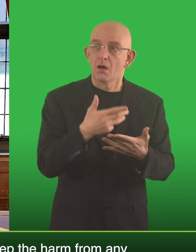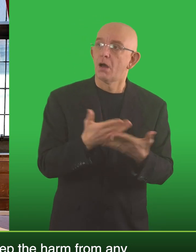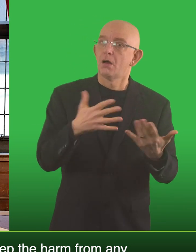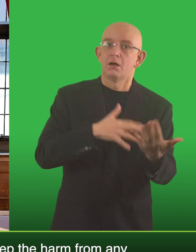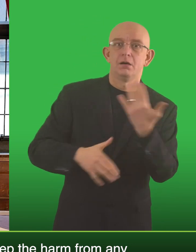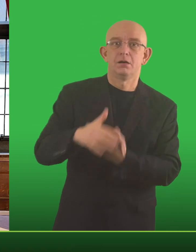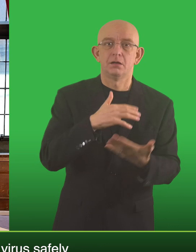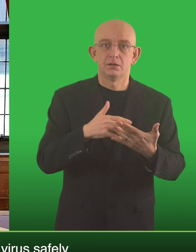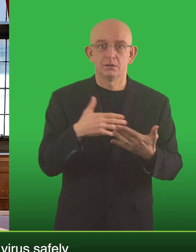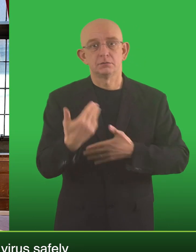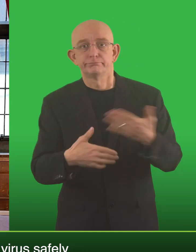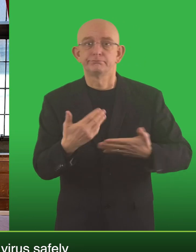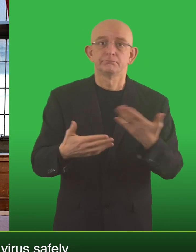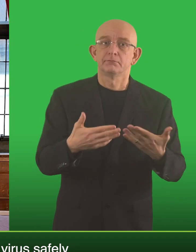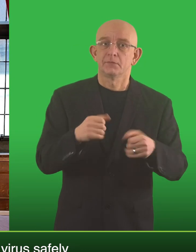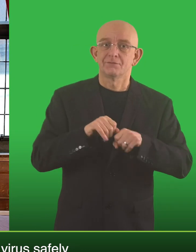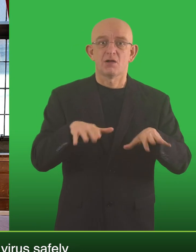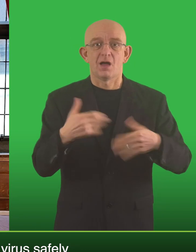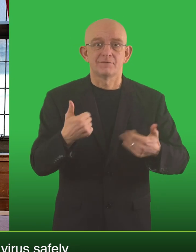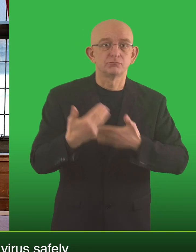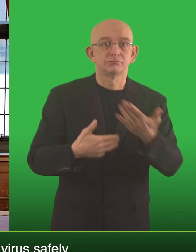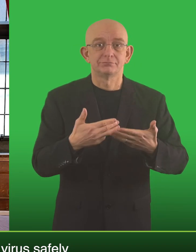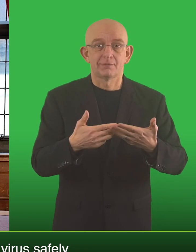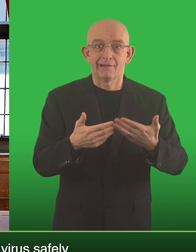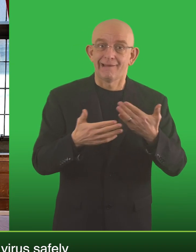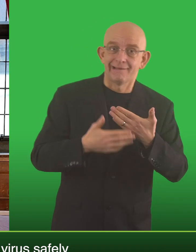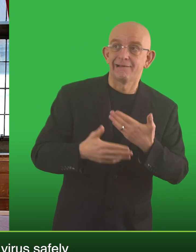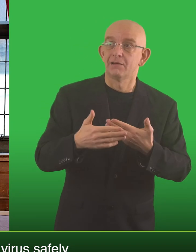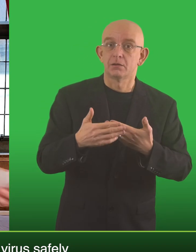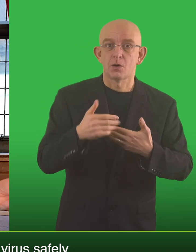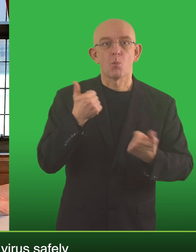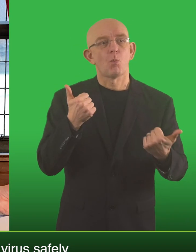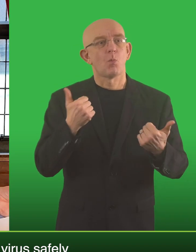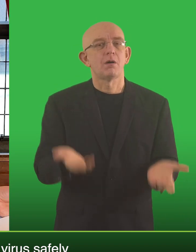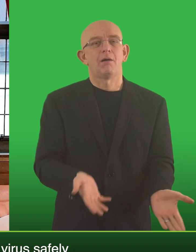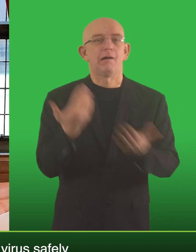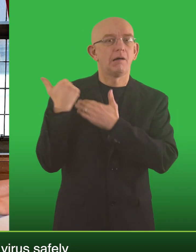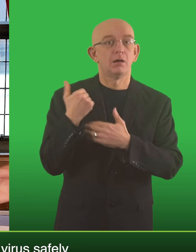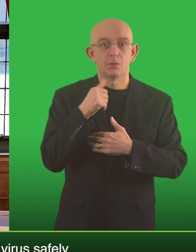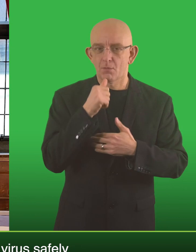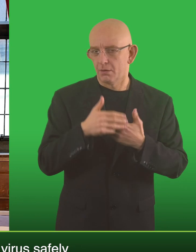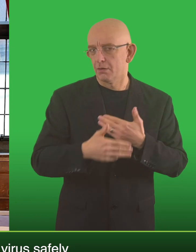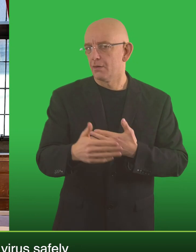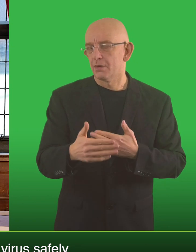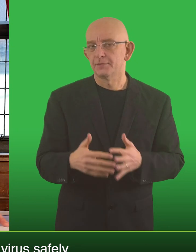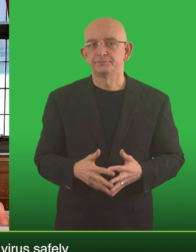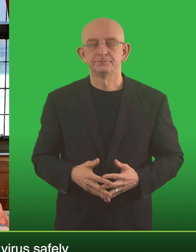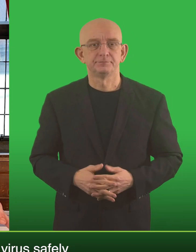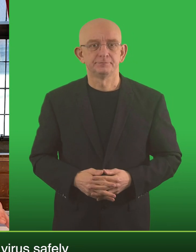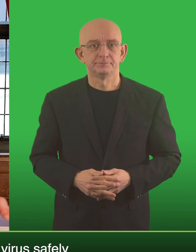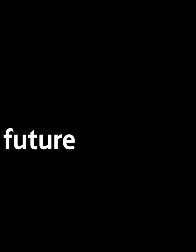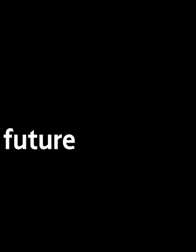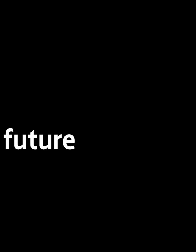low as possible, but reopen society, live with the virus safely because it's not going around anytime in the